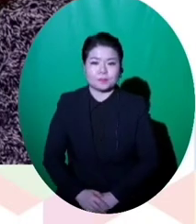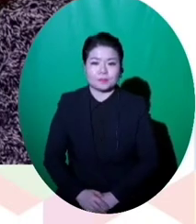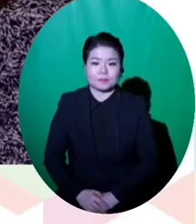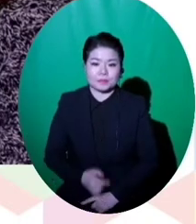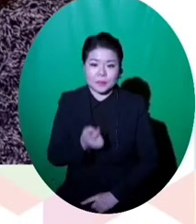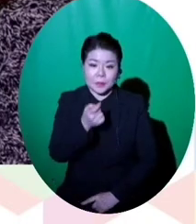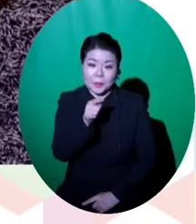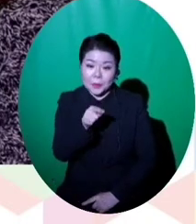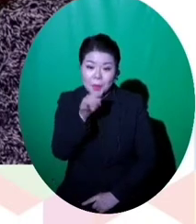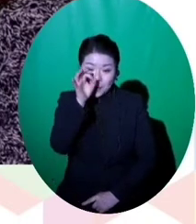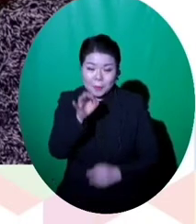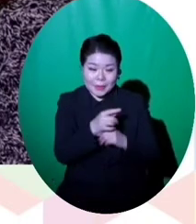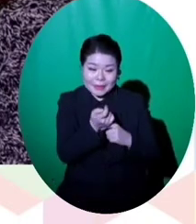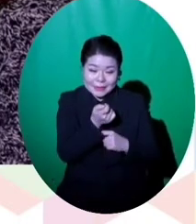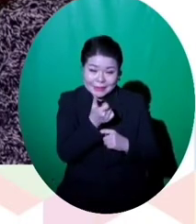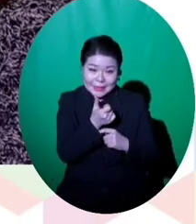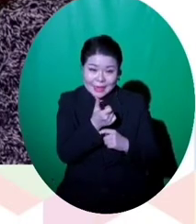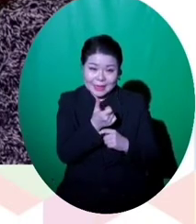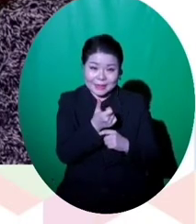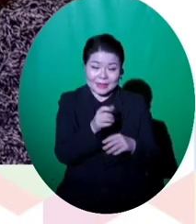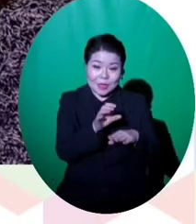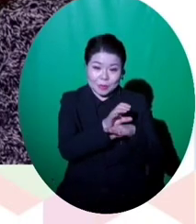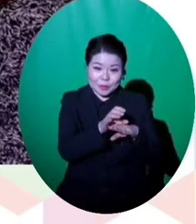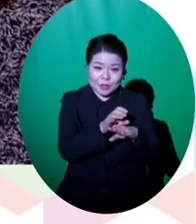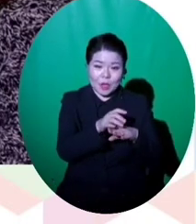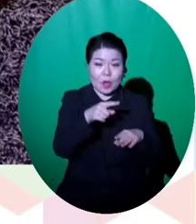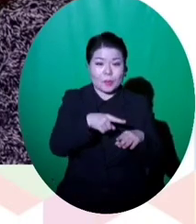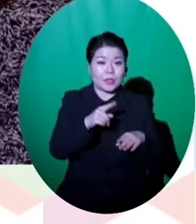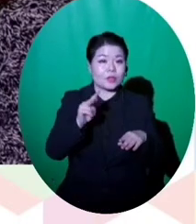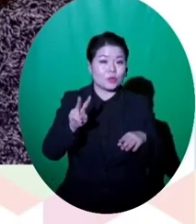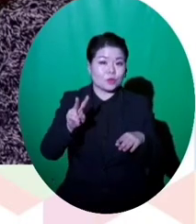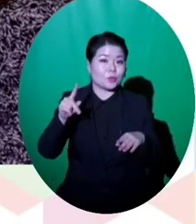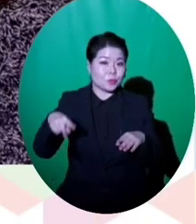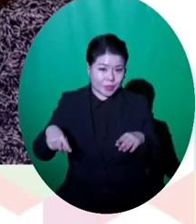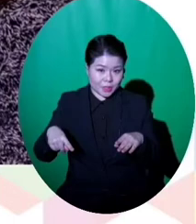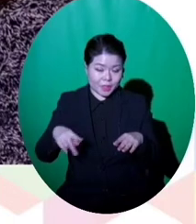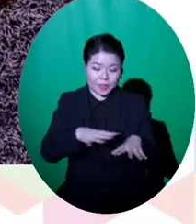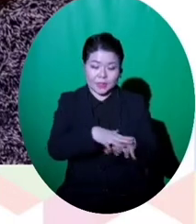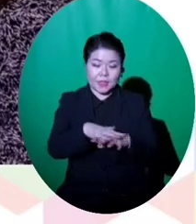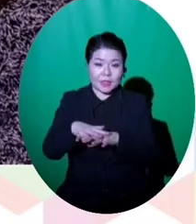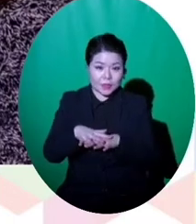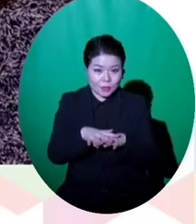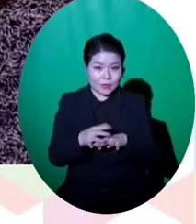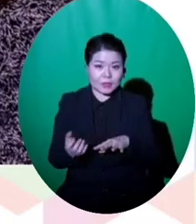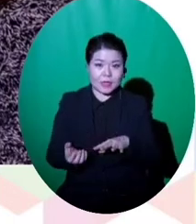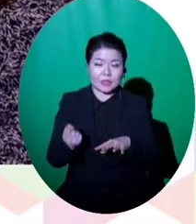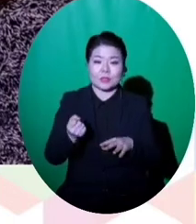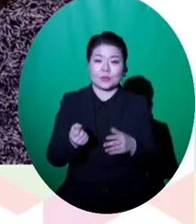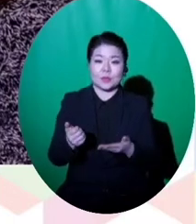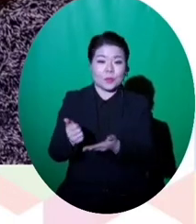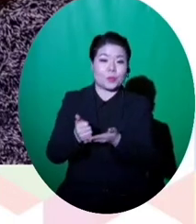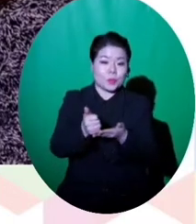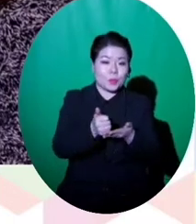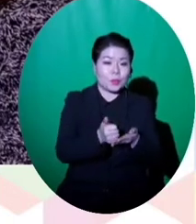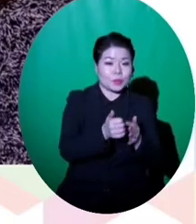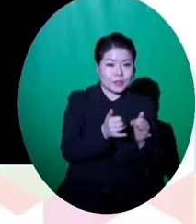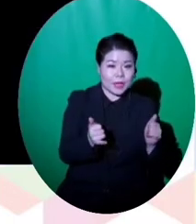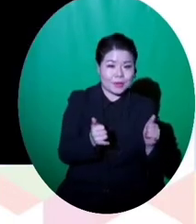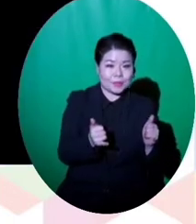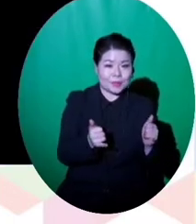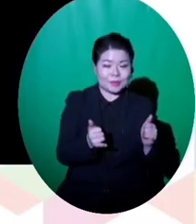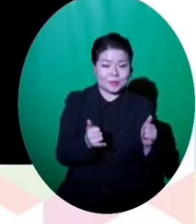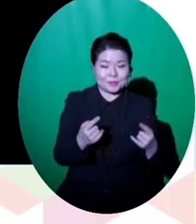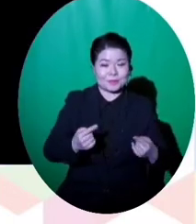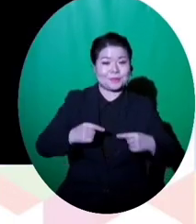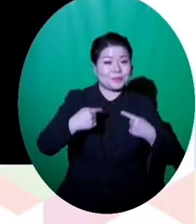network, where the audience member were able to join locally and experience a garden, a virtual